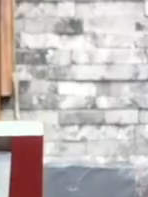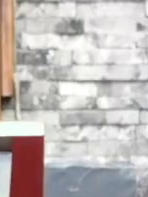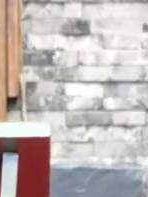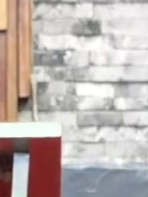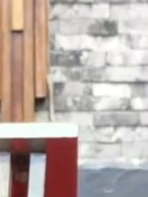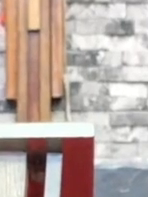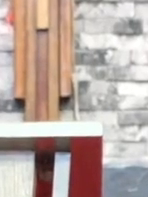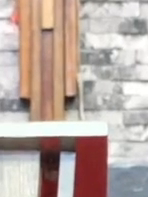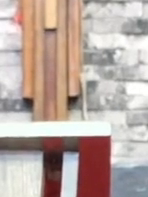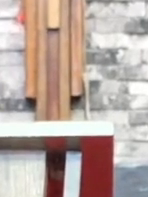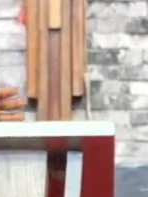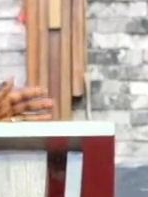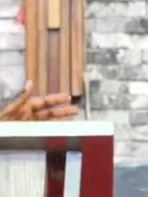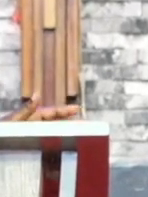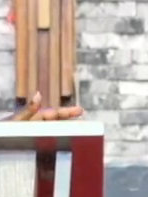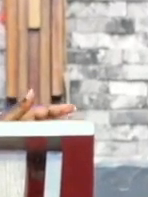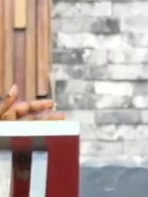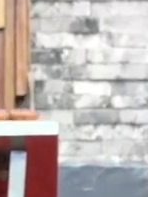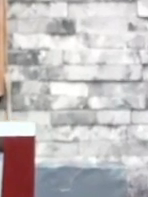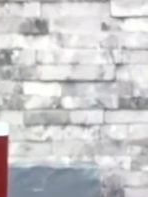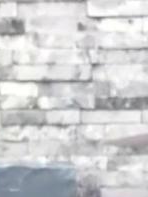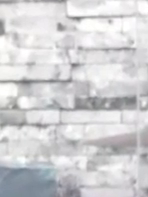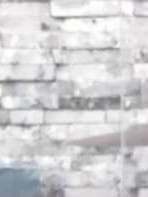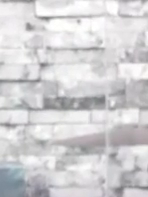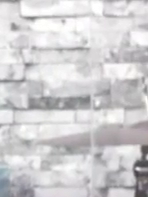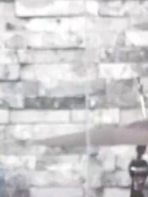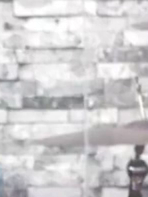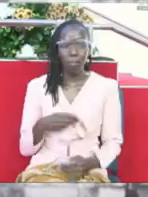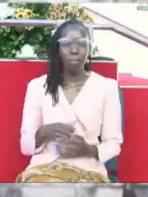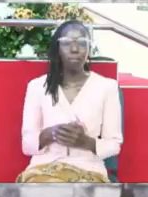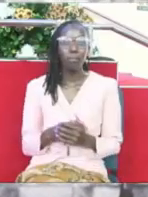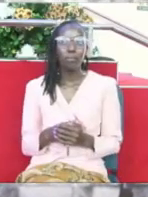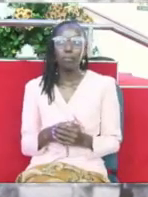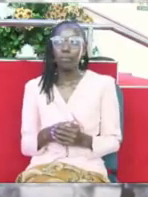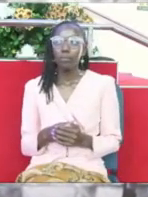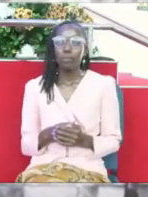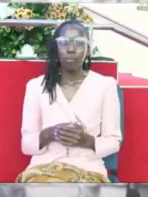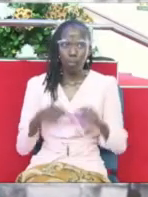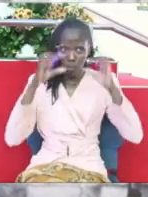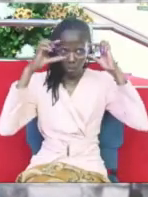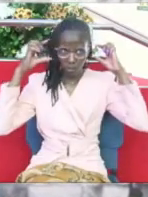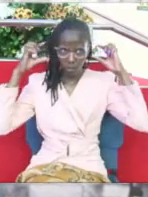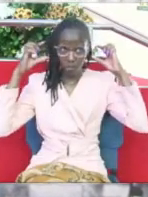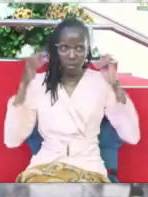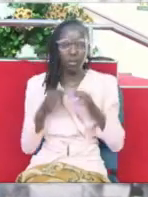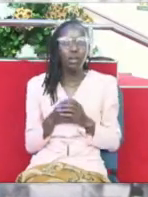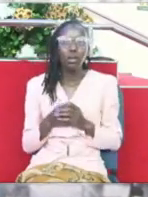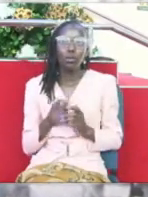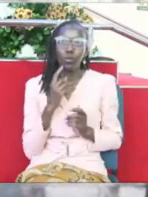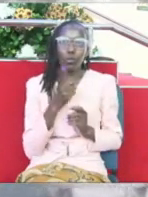he turns to check. Akaangalia. And suddenly the Lord is speaking to him. Na ghafla Mungu akamnenea. And they